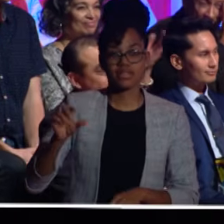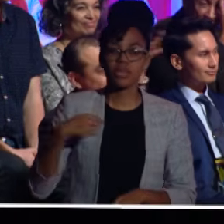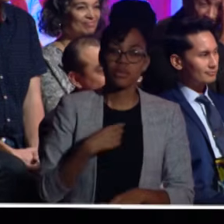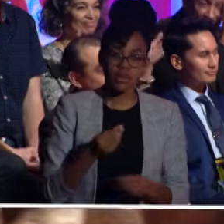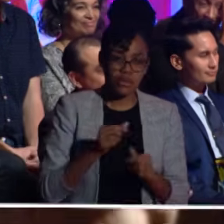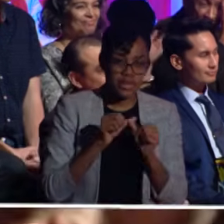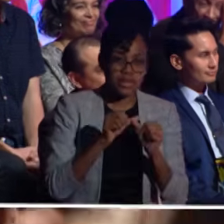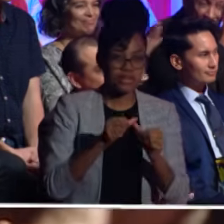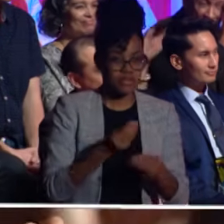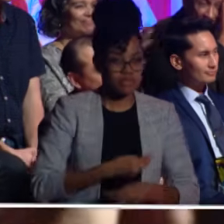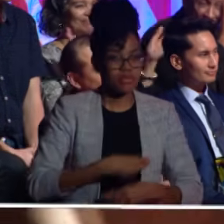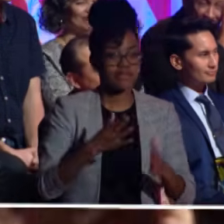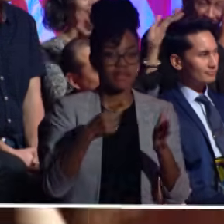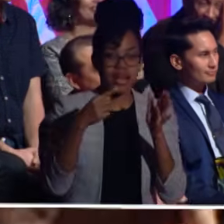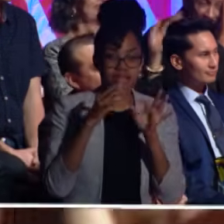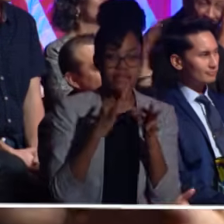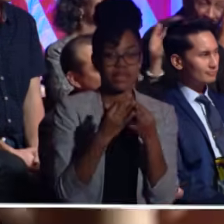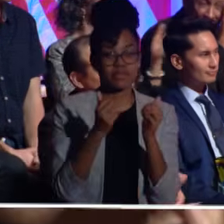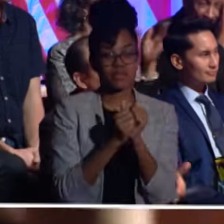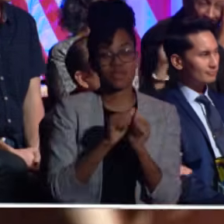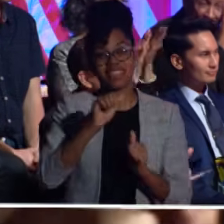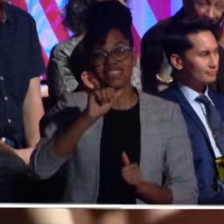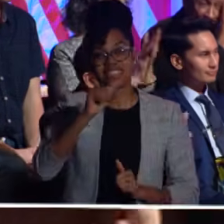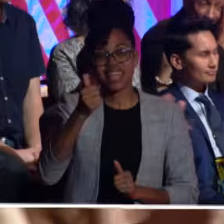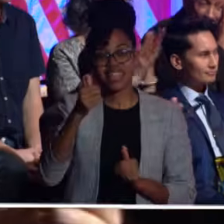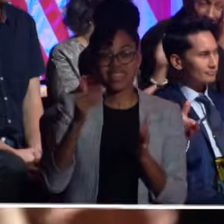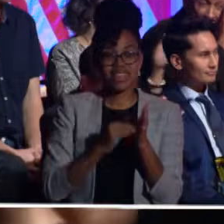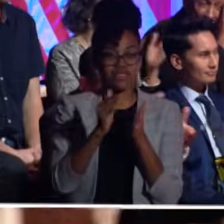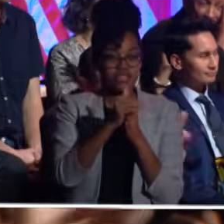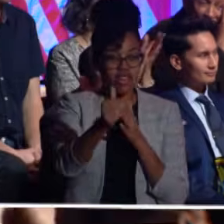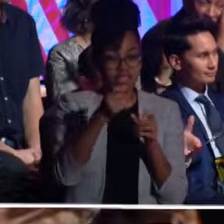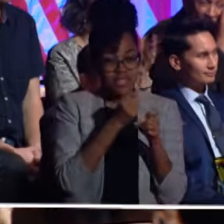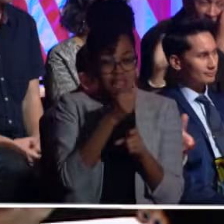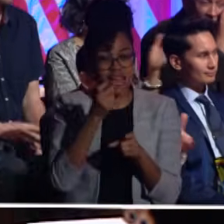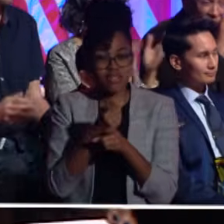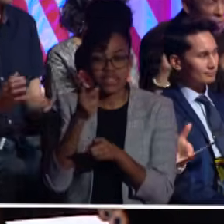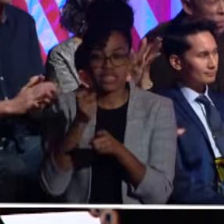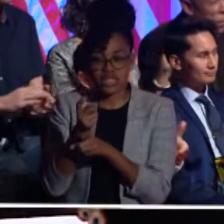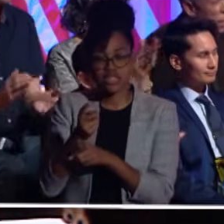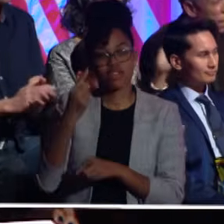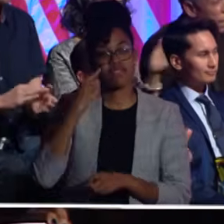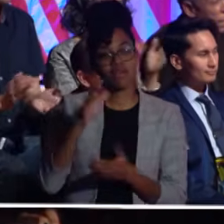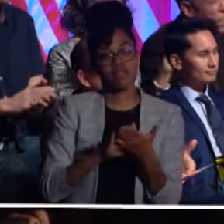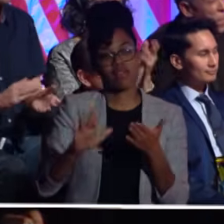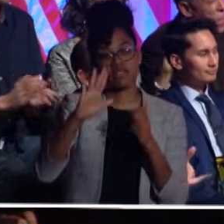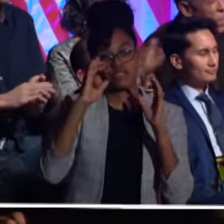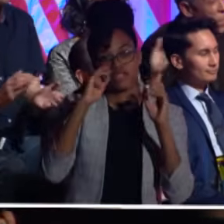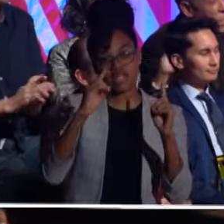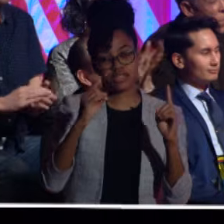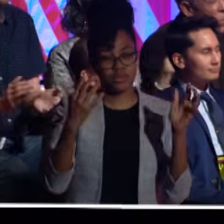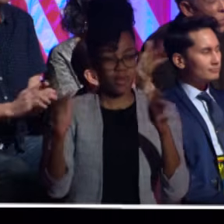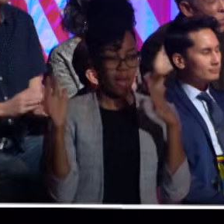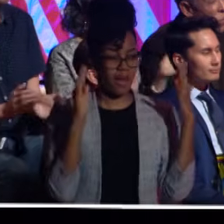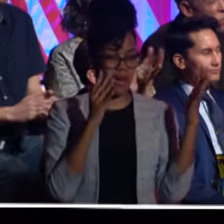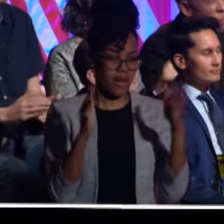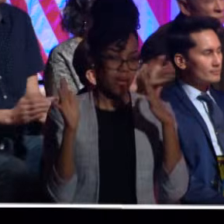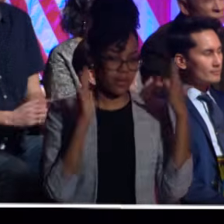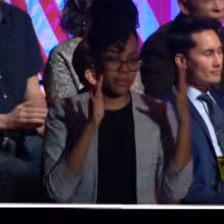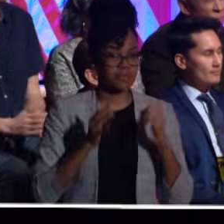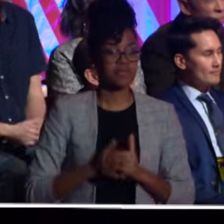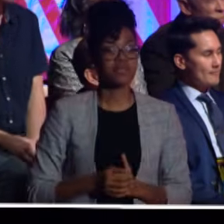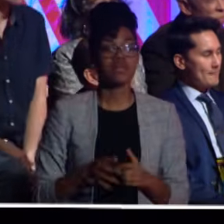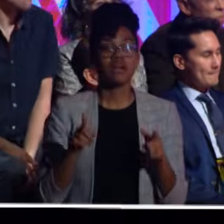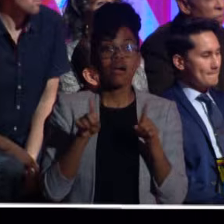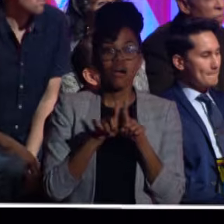families up to $10,000 per year towards their college education, and to